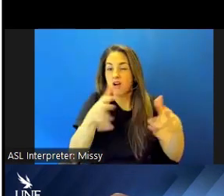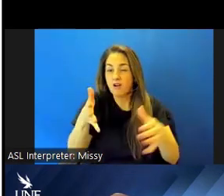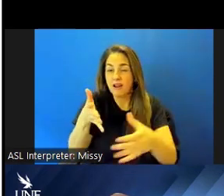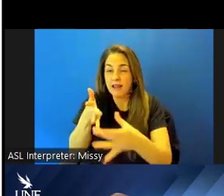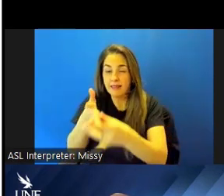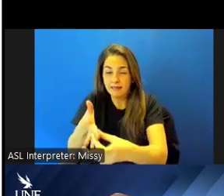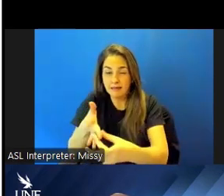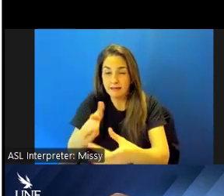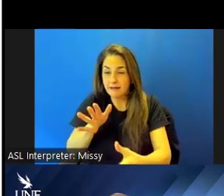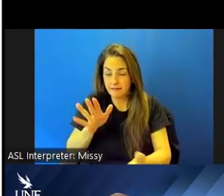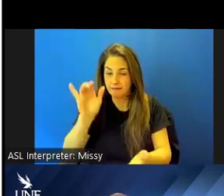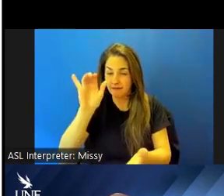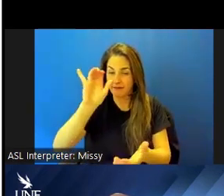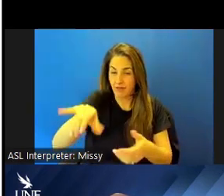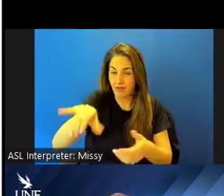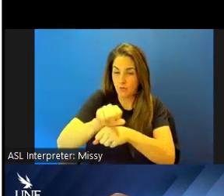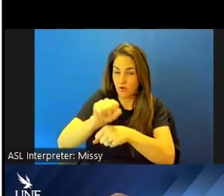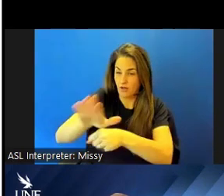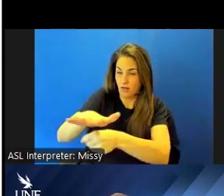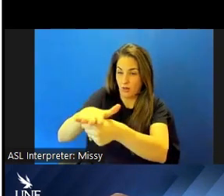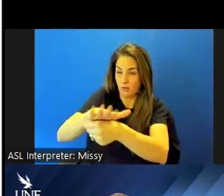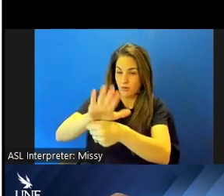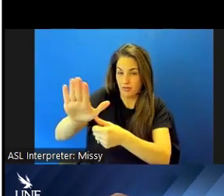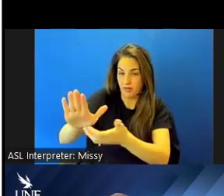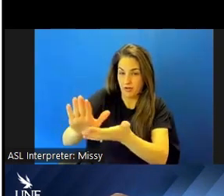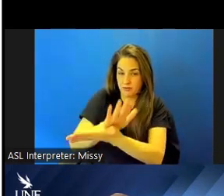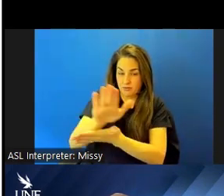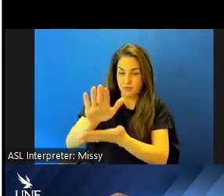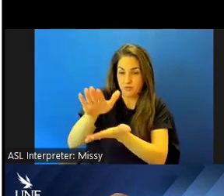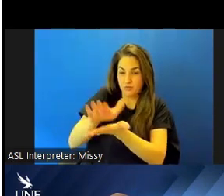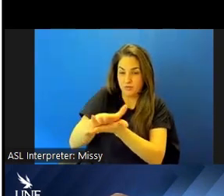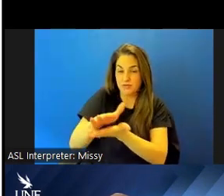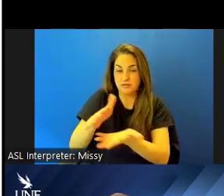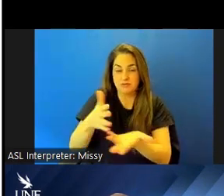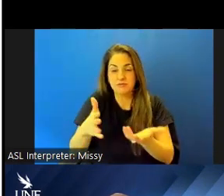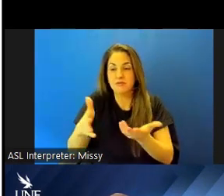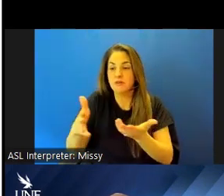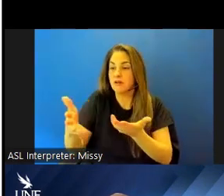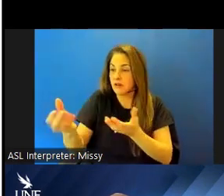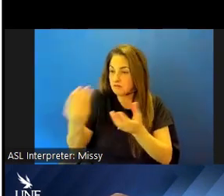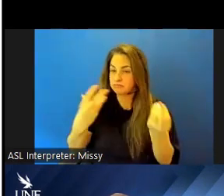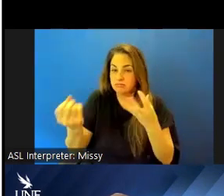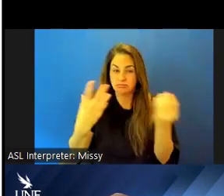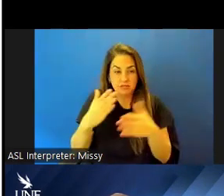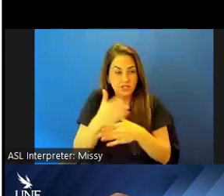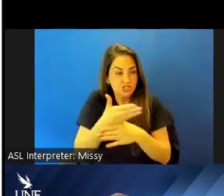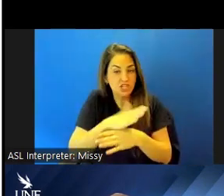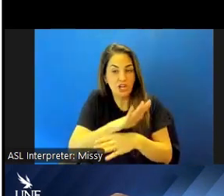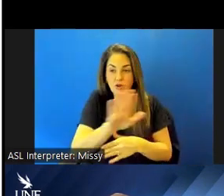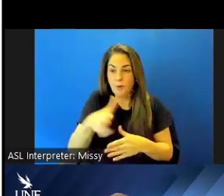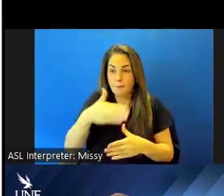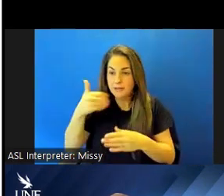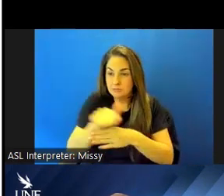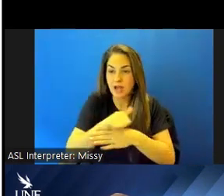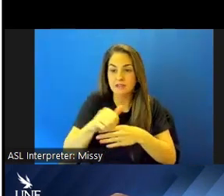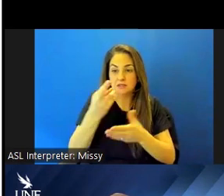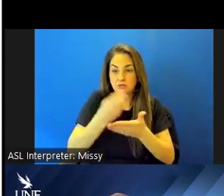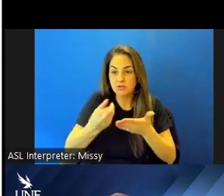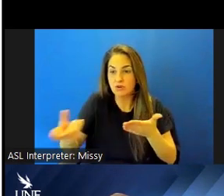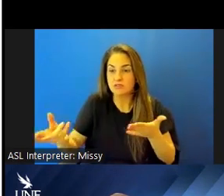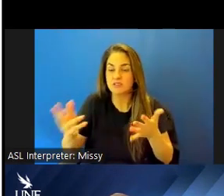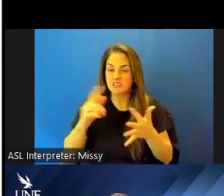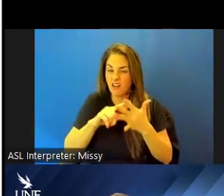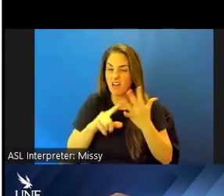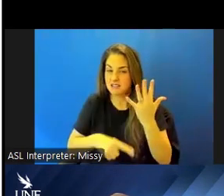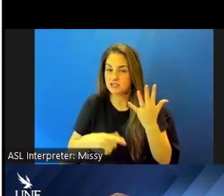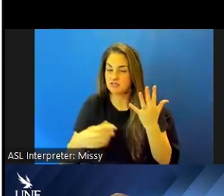leading this work at their local college to share best practices, share resources, etc.